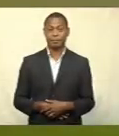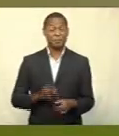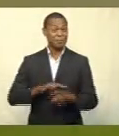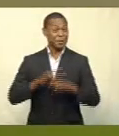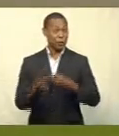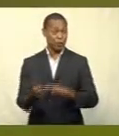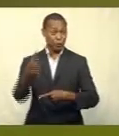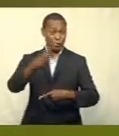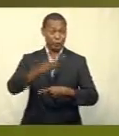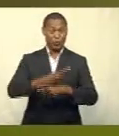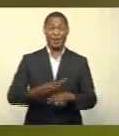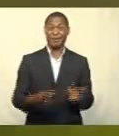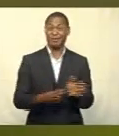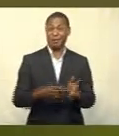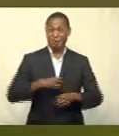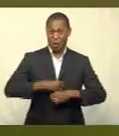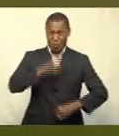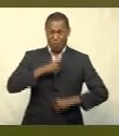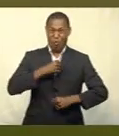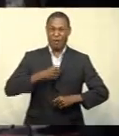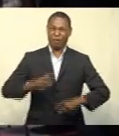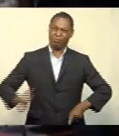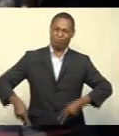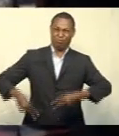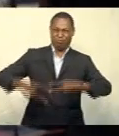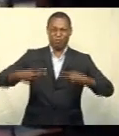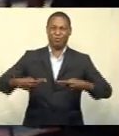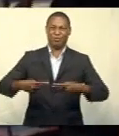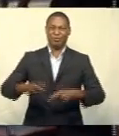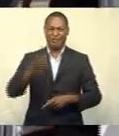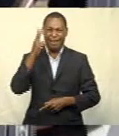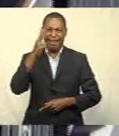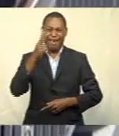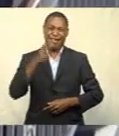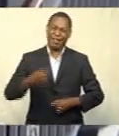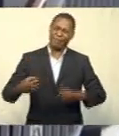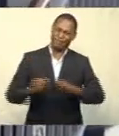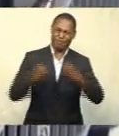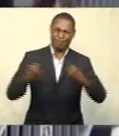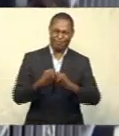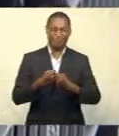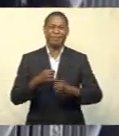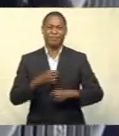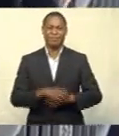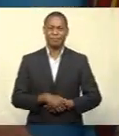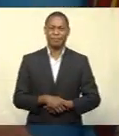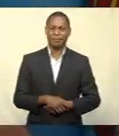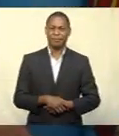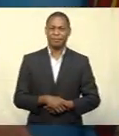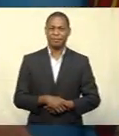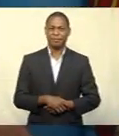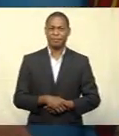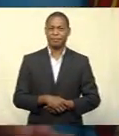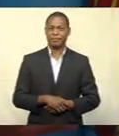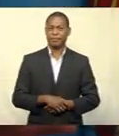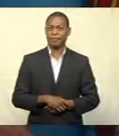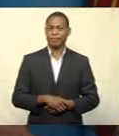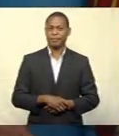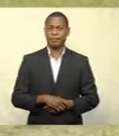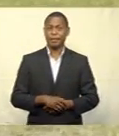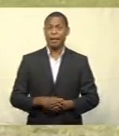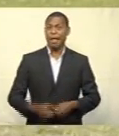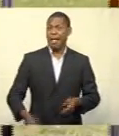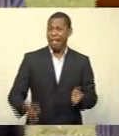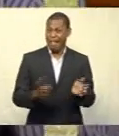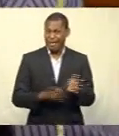In the news tonight, Nambua rivalry rears its ugly head again as police reassure people. Is Linda Tambuya heading towards the